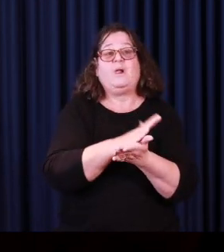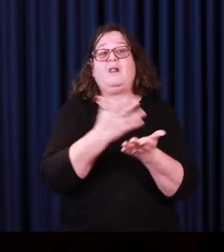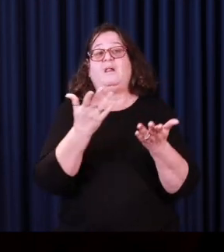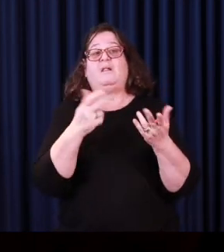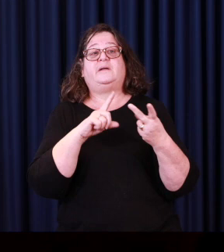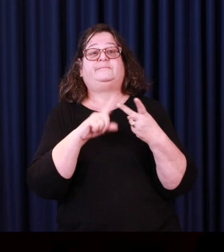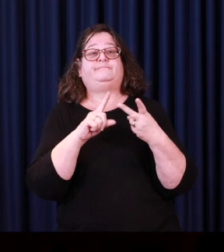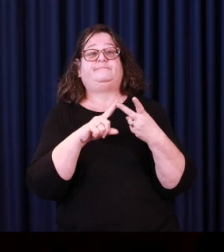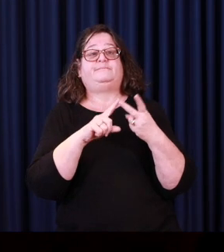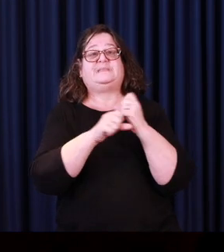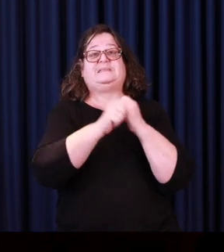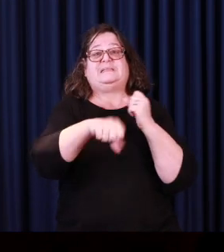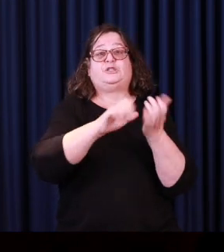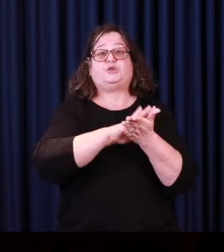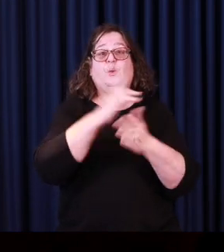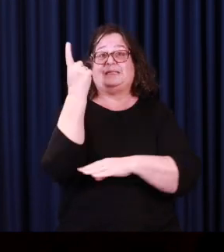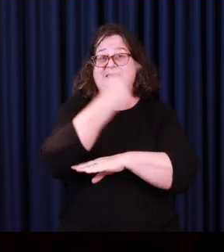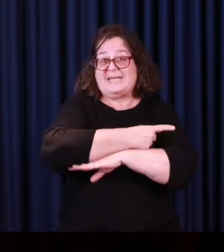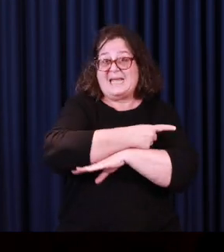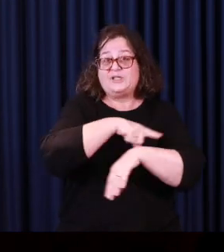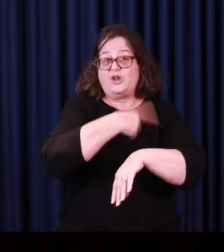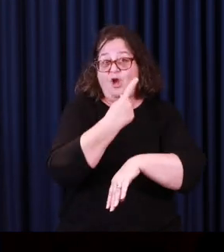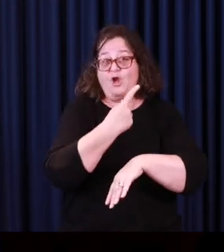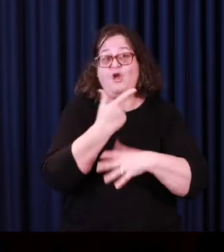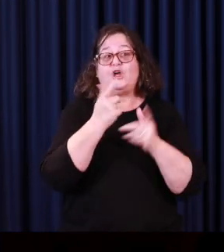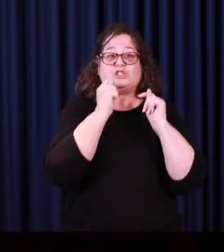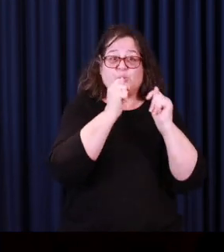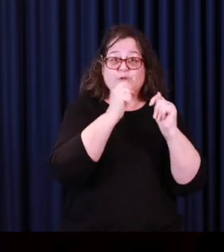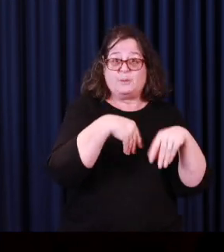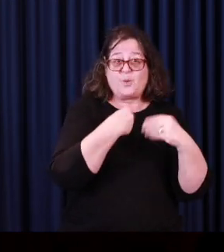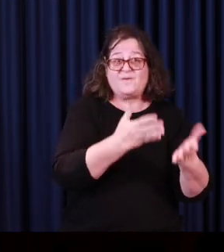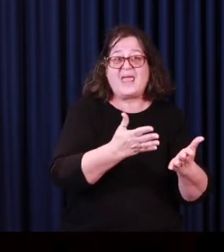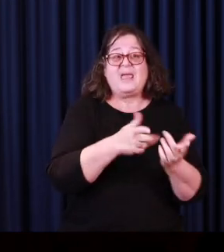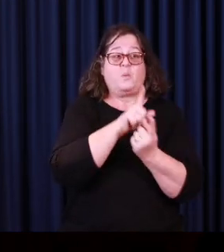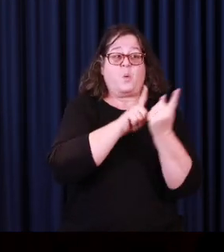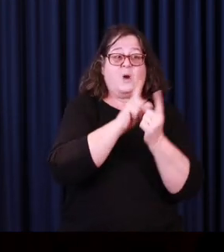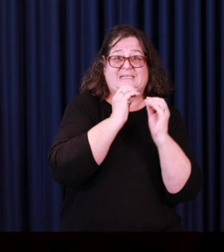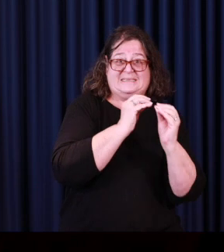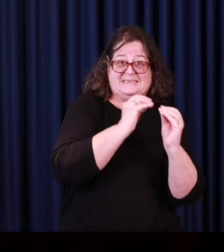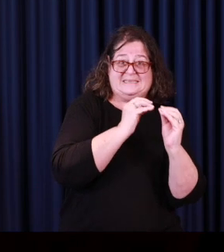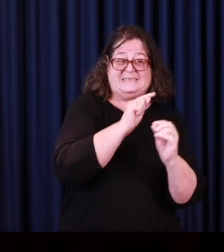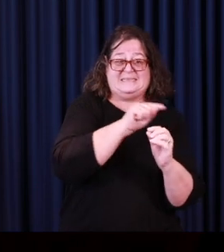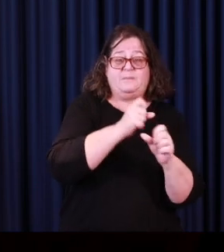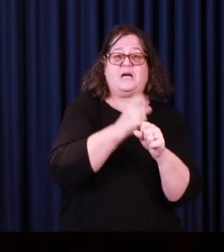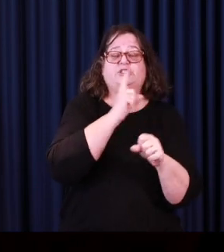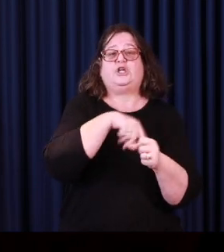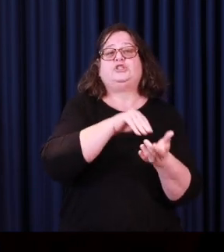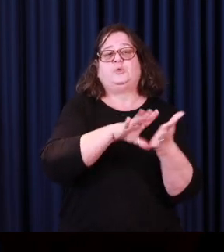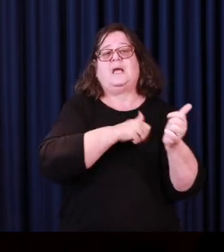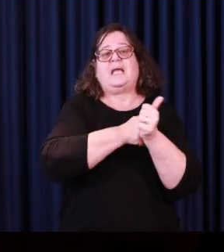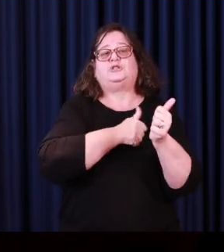targeted instruction, tutoring. It should be our goal that every student graduates high